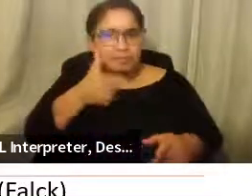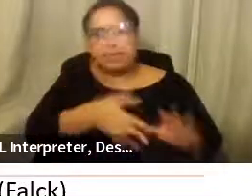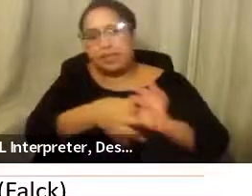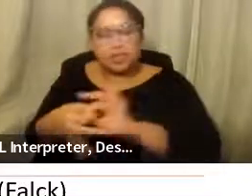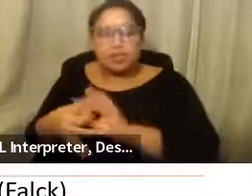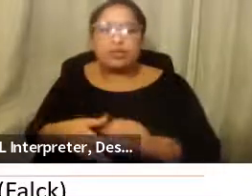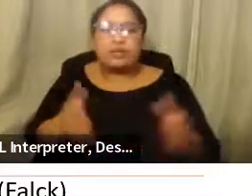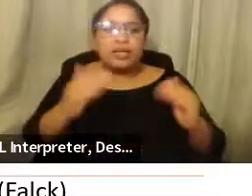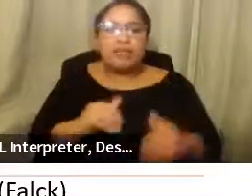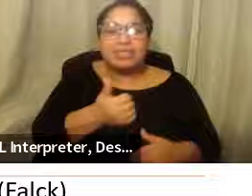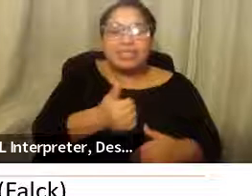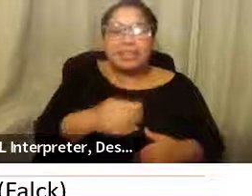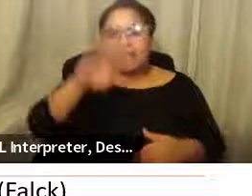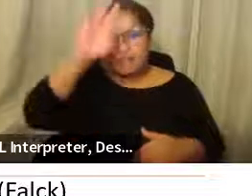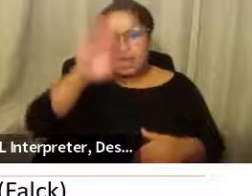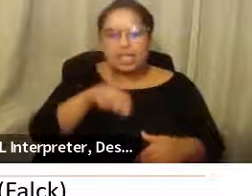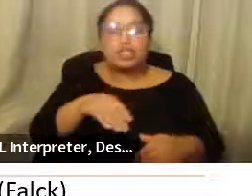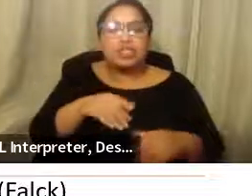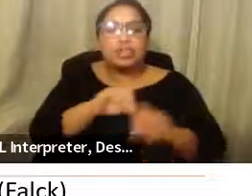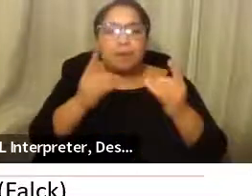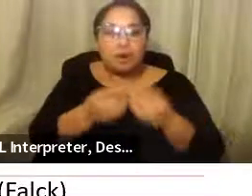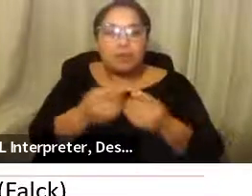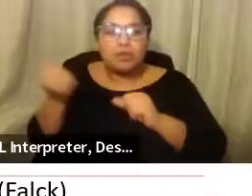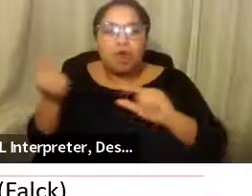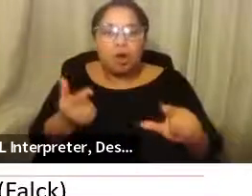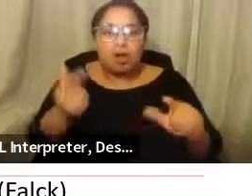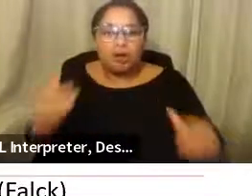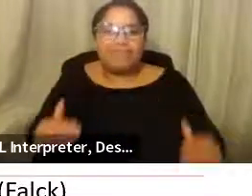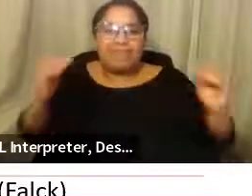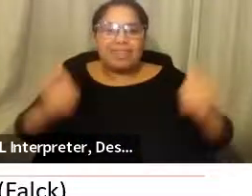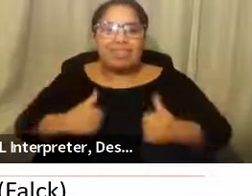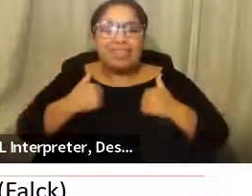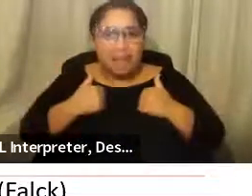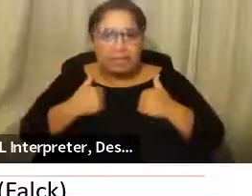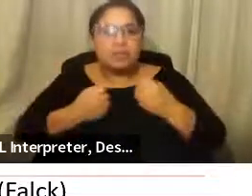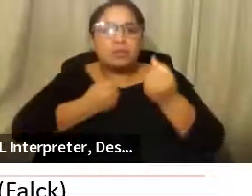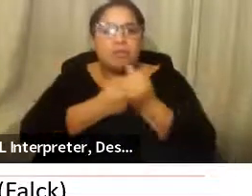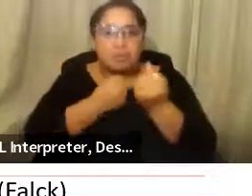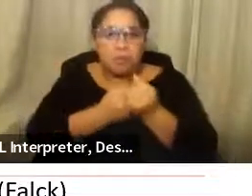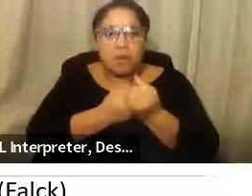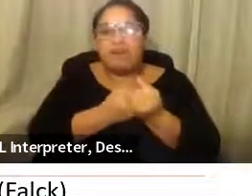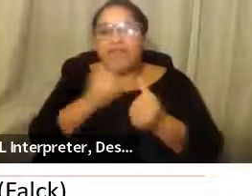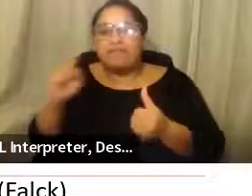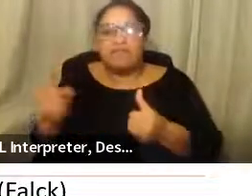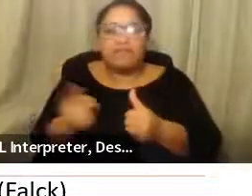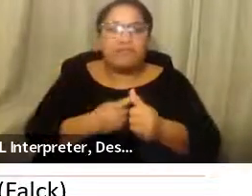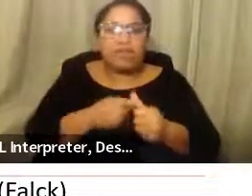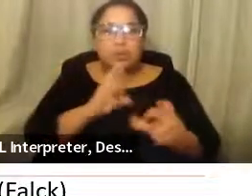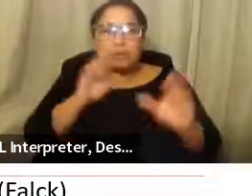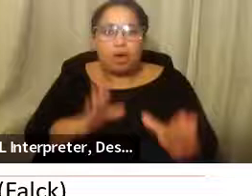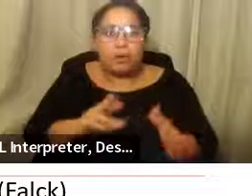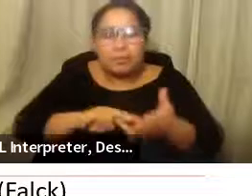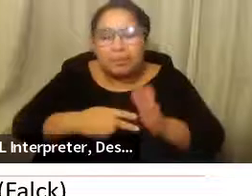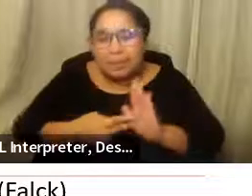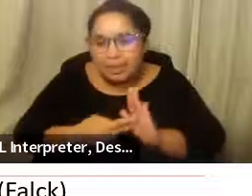life support. What that means is our fire engines have paramedics, and that's